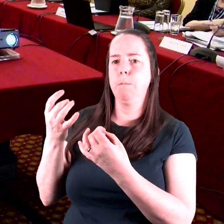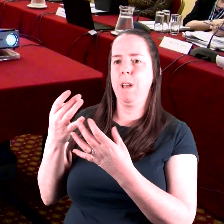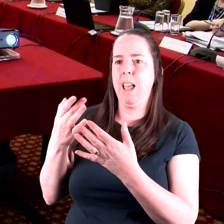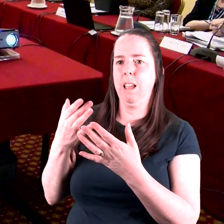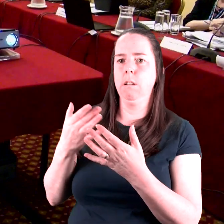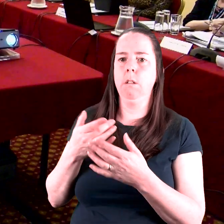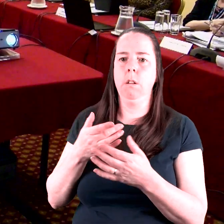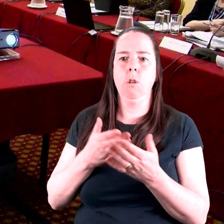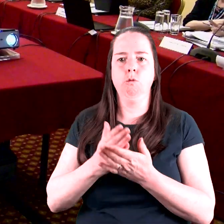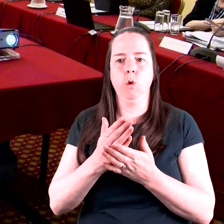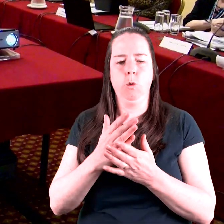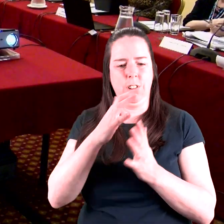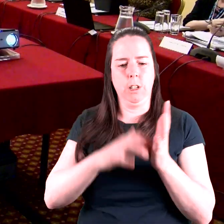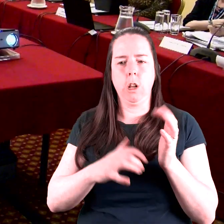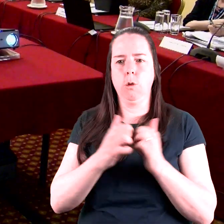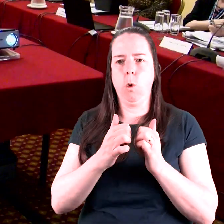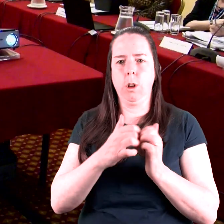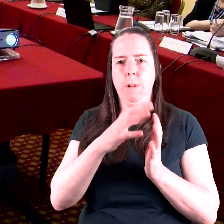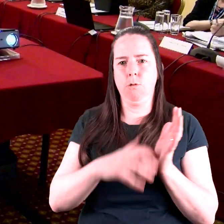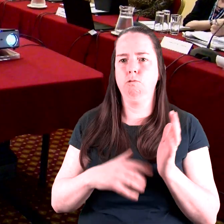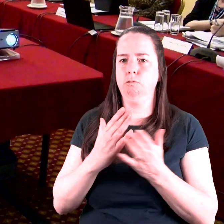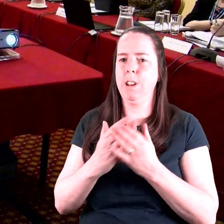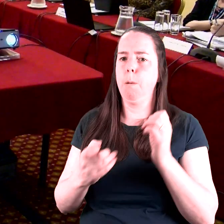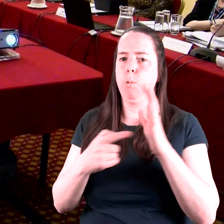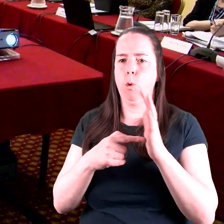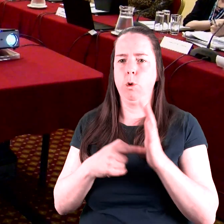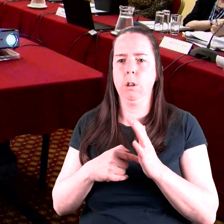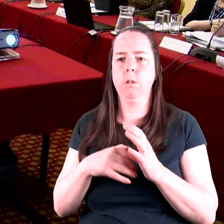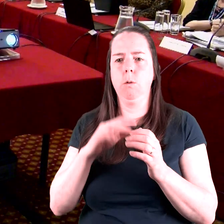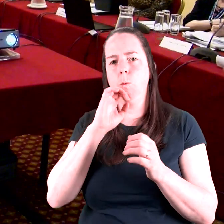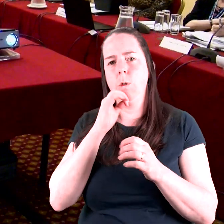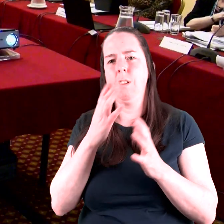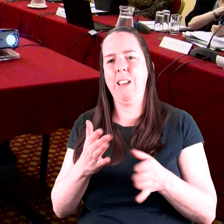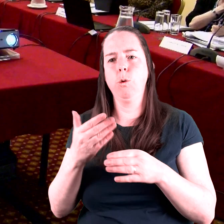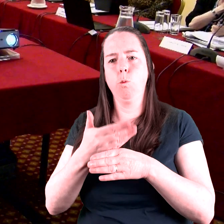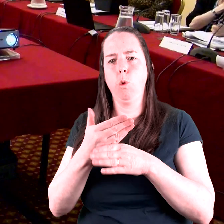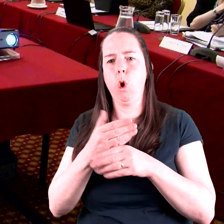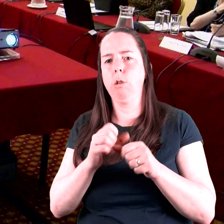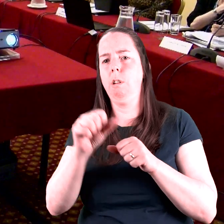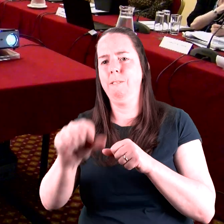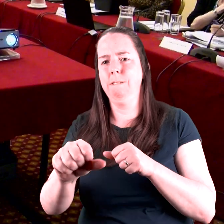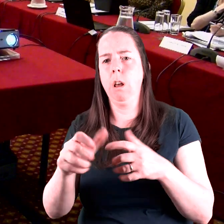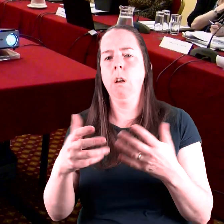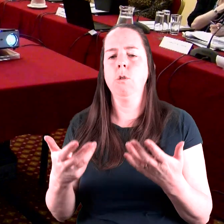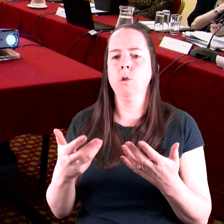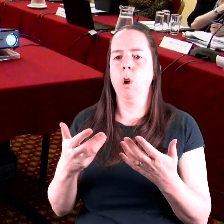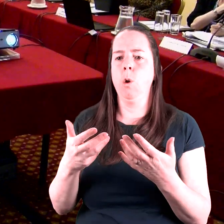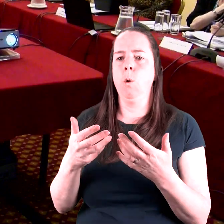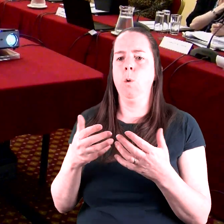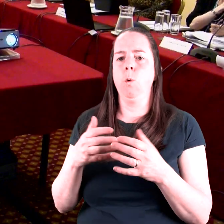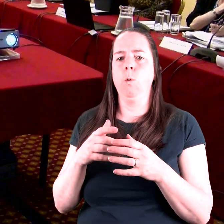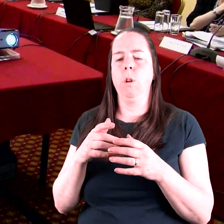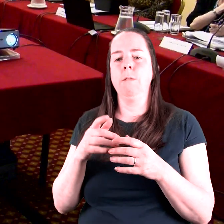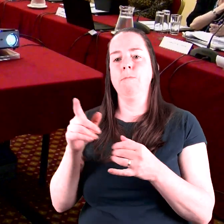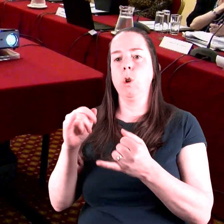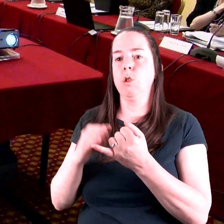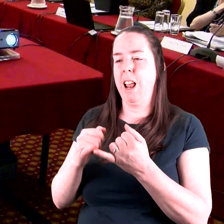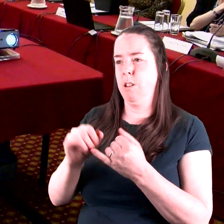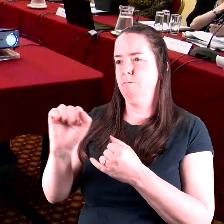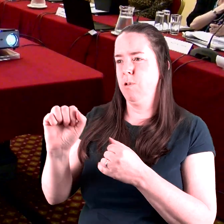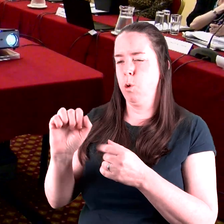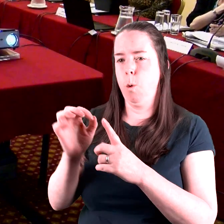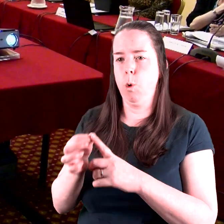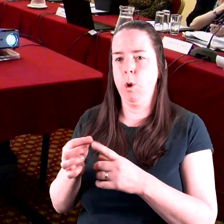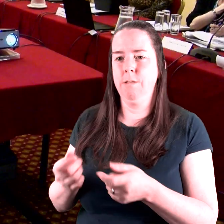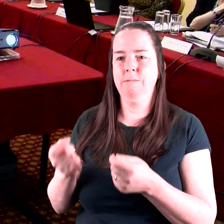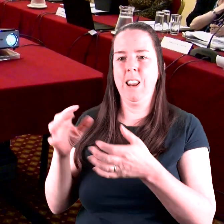through the discussion document is going to be really important. There will still be an element of work that needs to happen after that. So potentially bringing cross-section of both staff, so